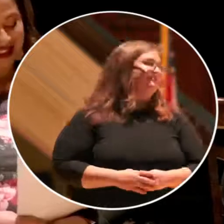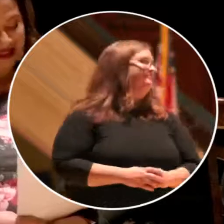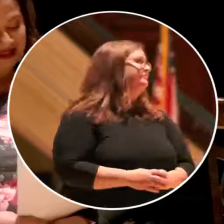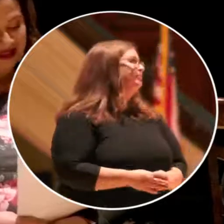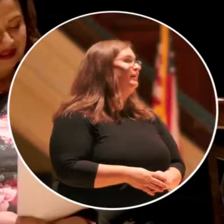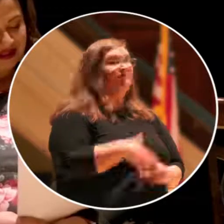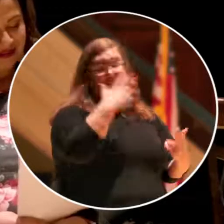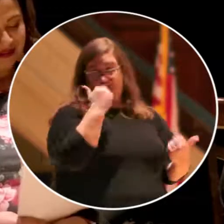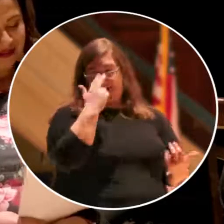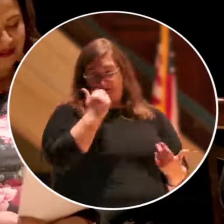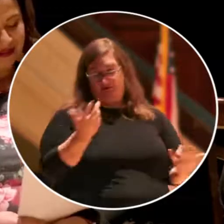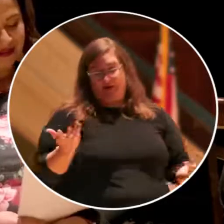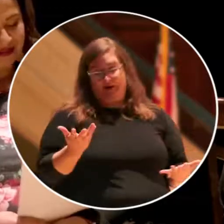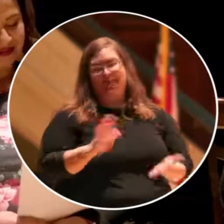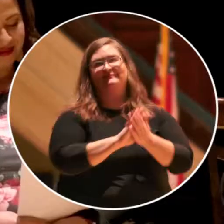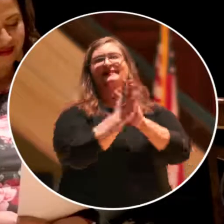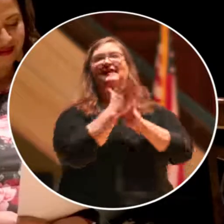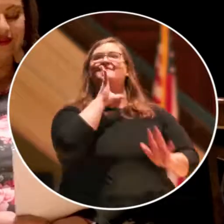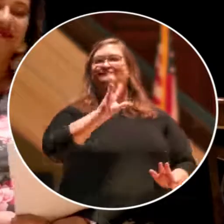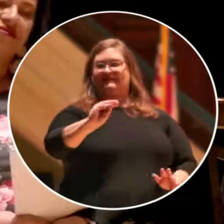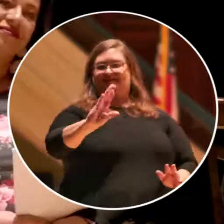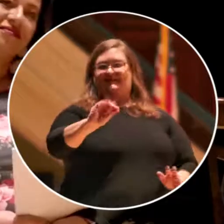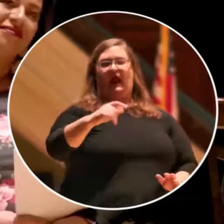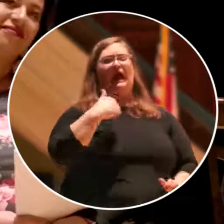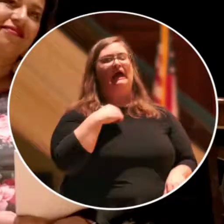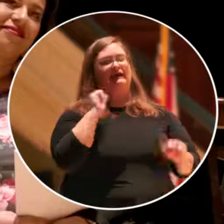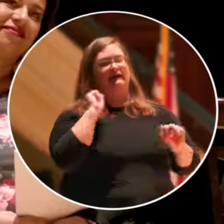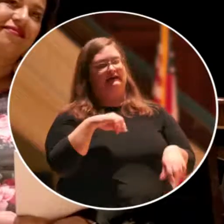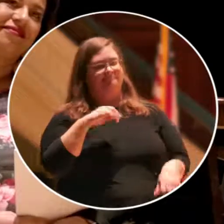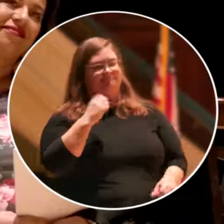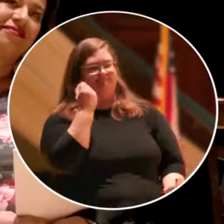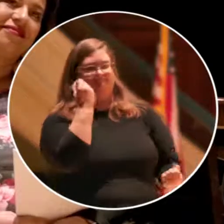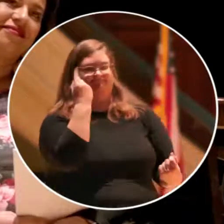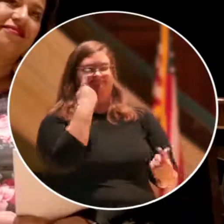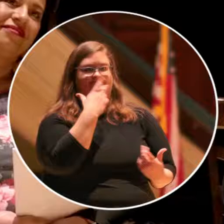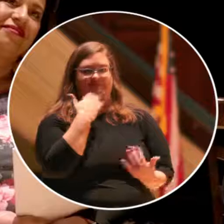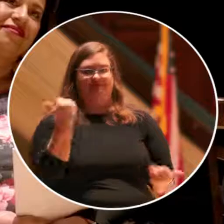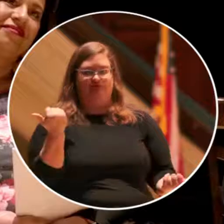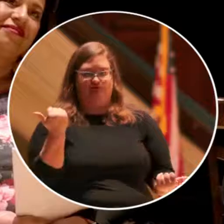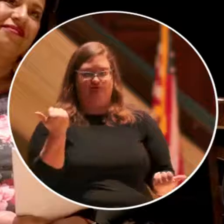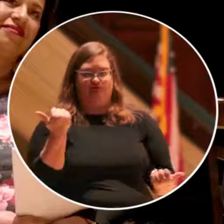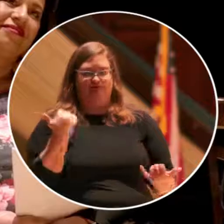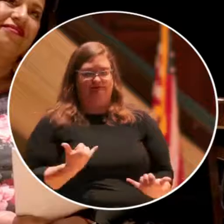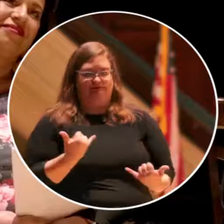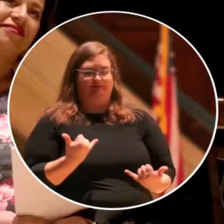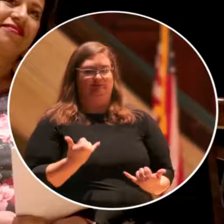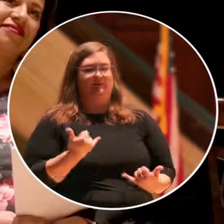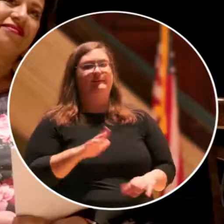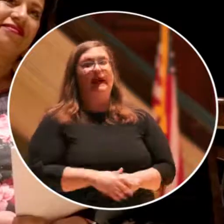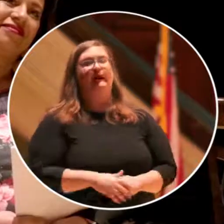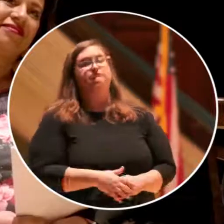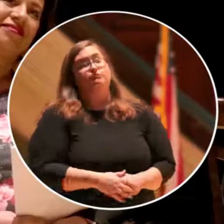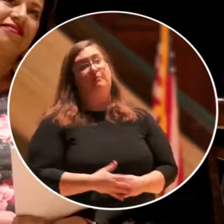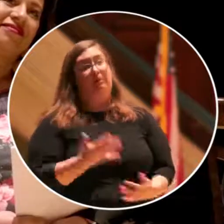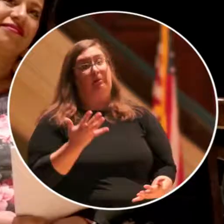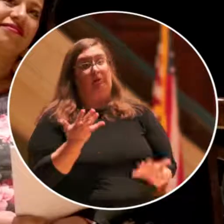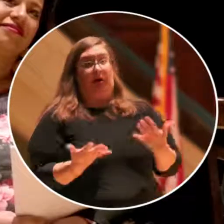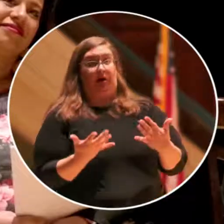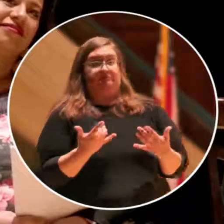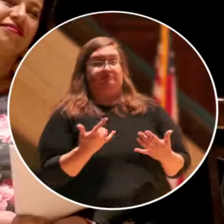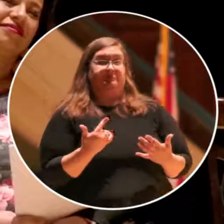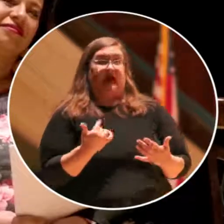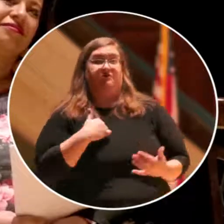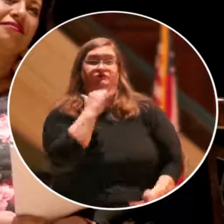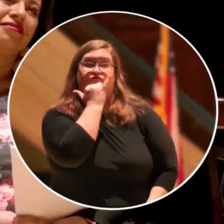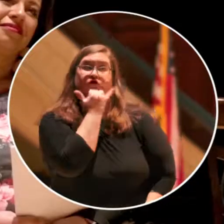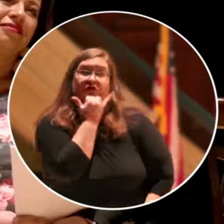But the funny thing about turning 50 is that I can see more where clearly I was wrong, and it hurts more, and it hurts in a quiet